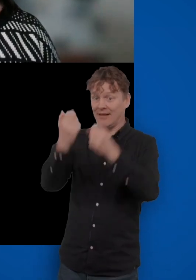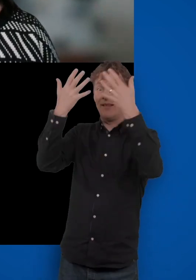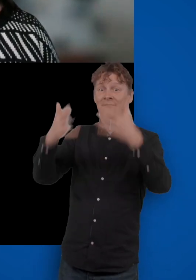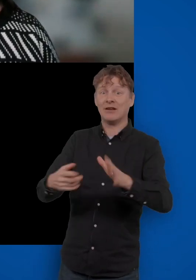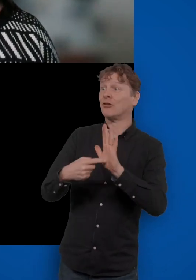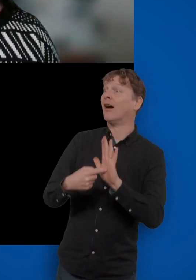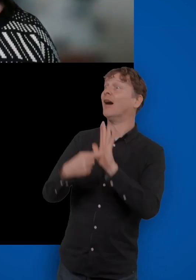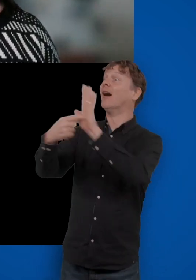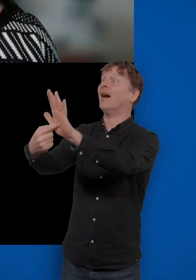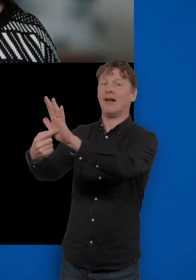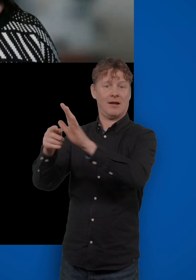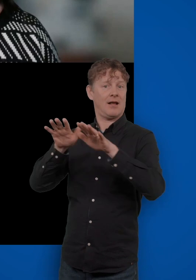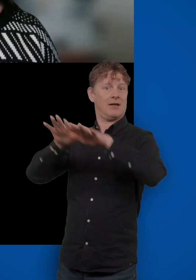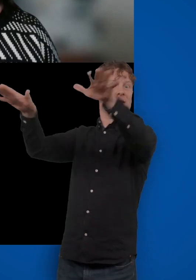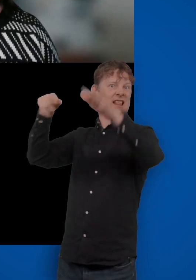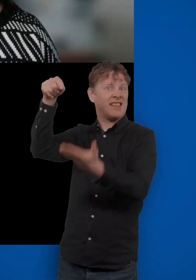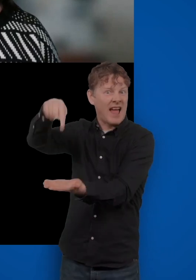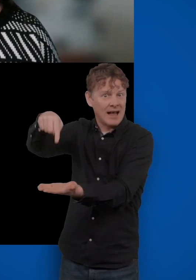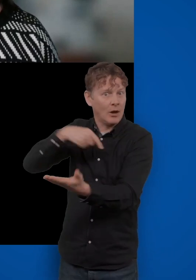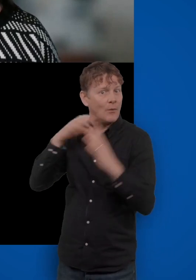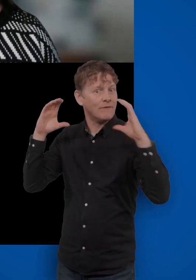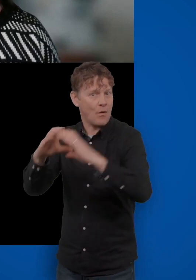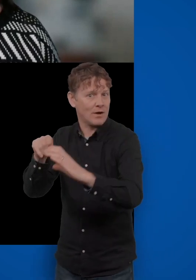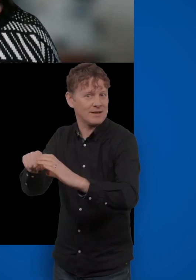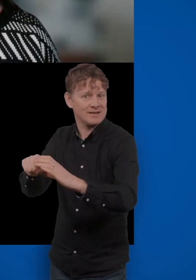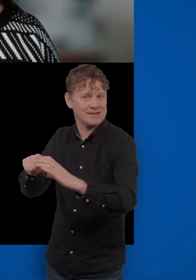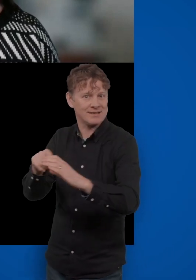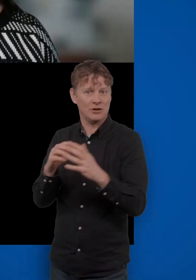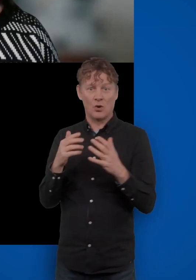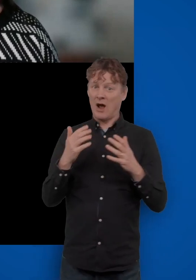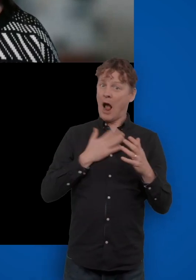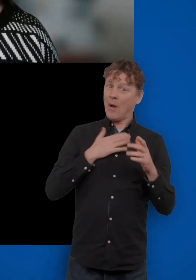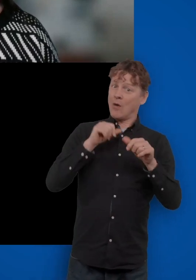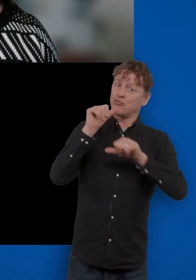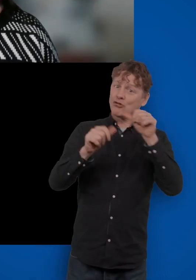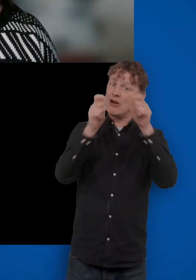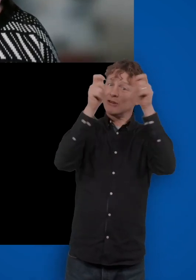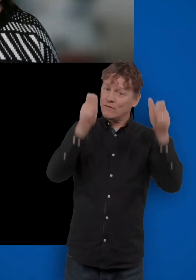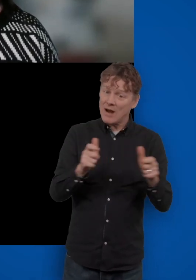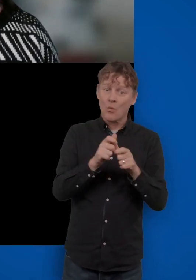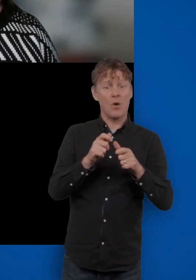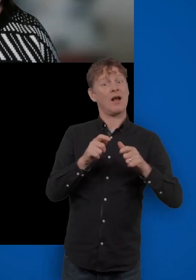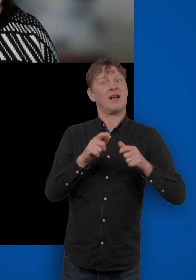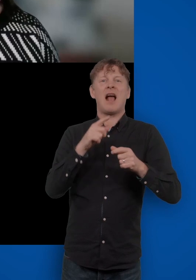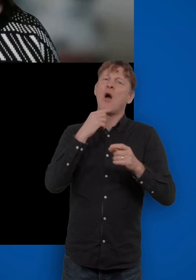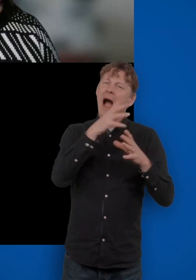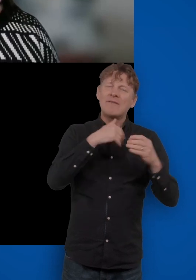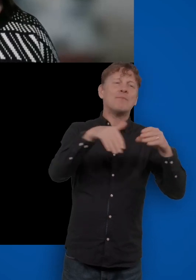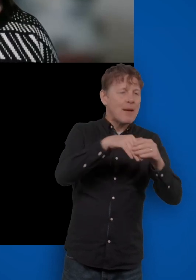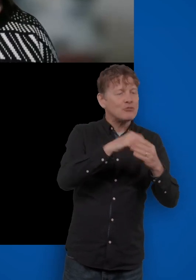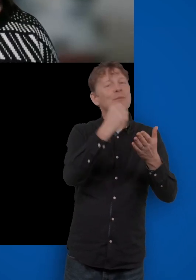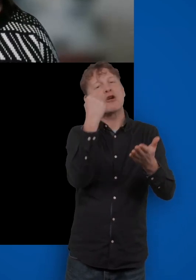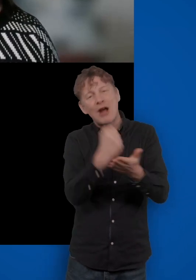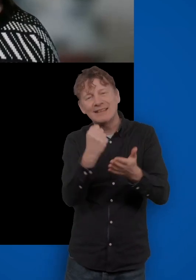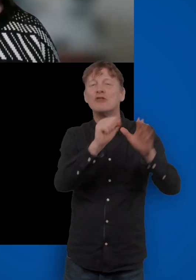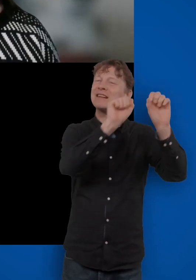facing stuff that professional bodies do. So a great deal of the profession framework is about things like all their functions like accreditation, membership,